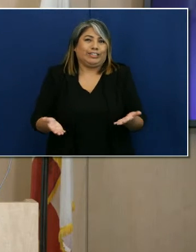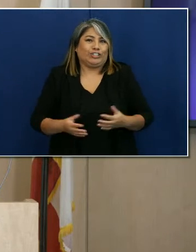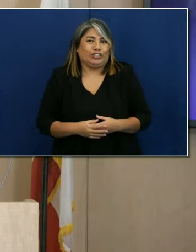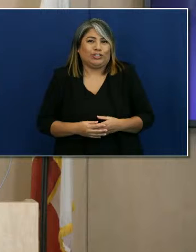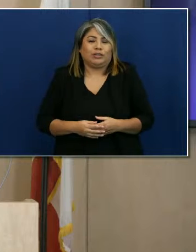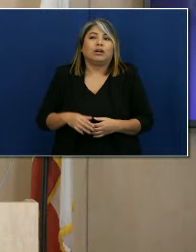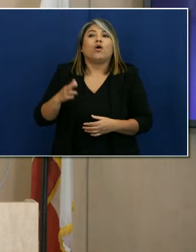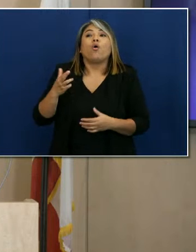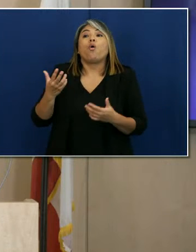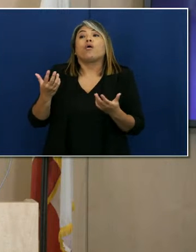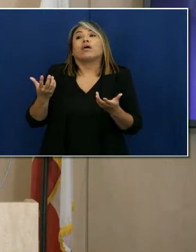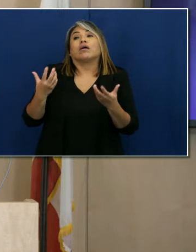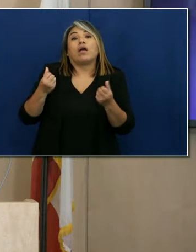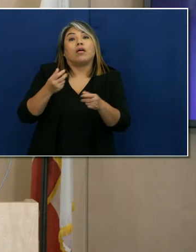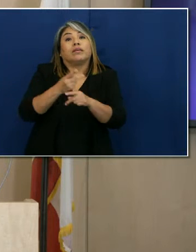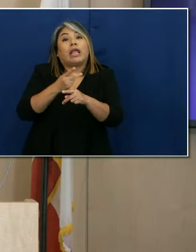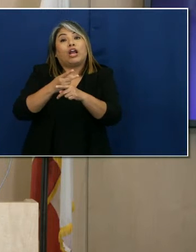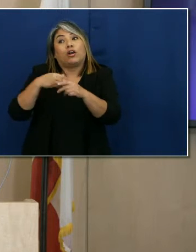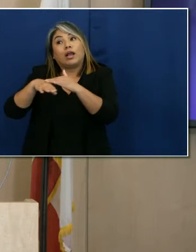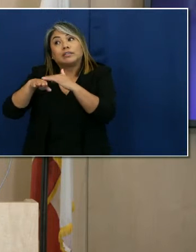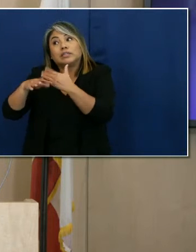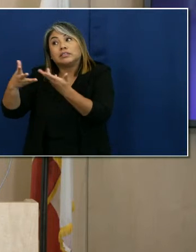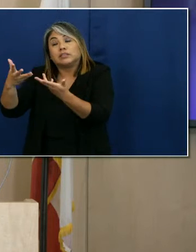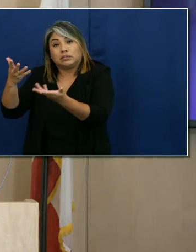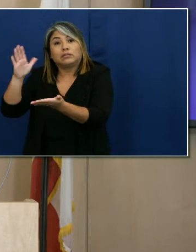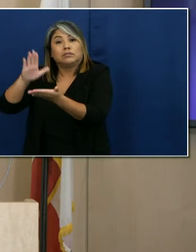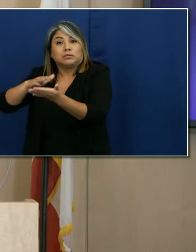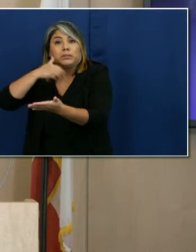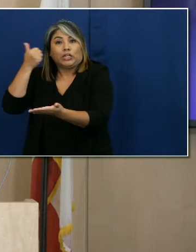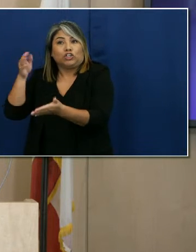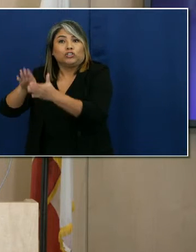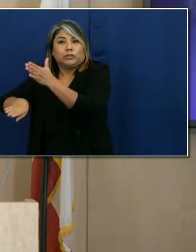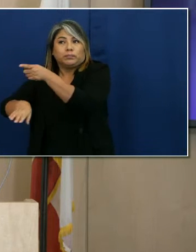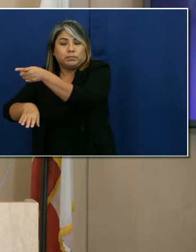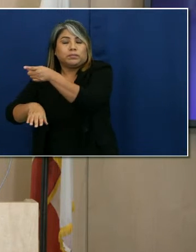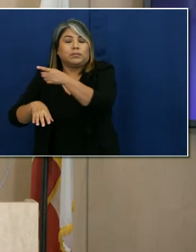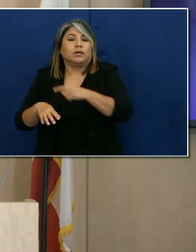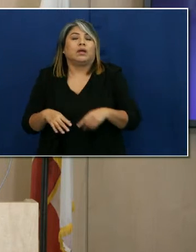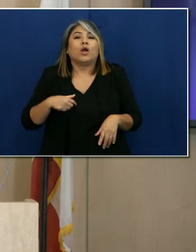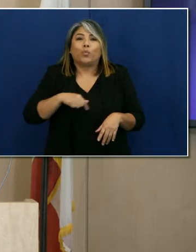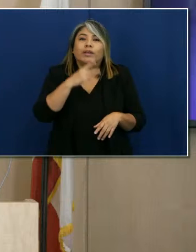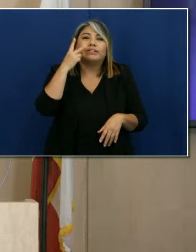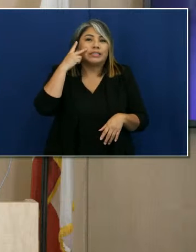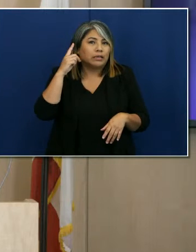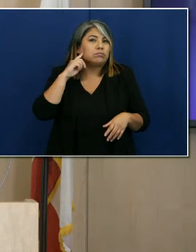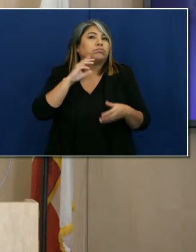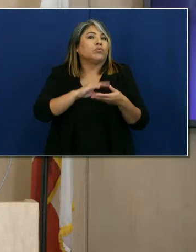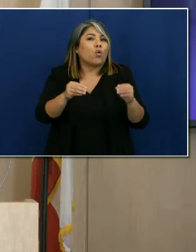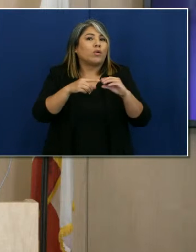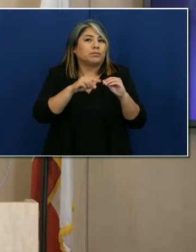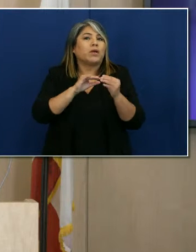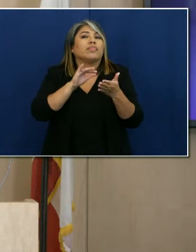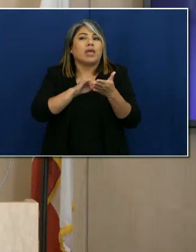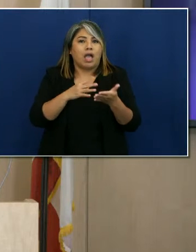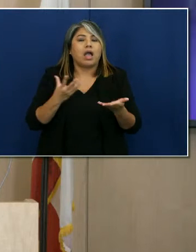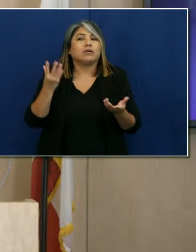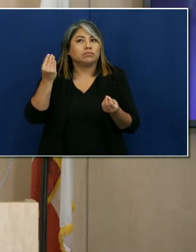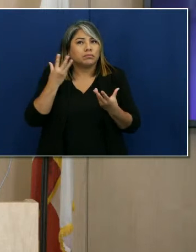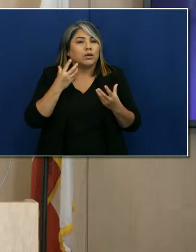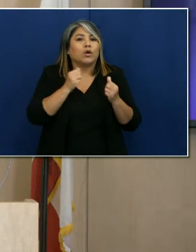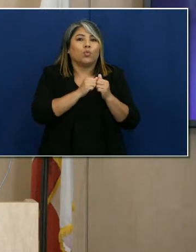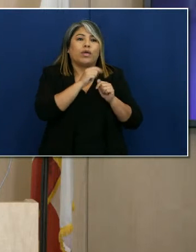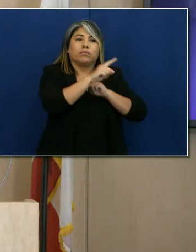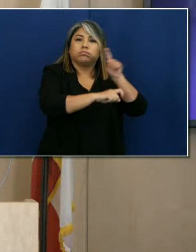access health care that's less expensive. So we are seeing those types of stories being told to us in our contact